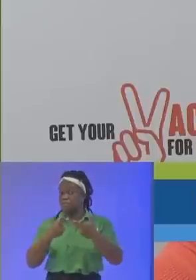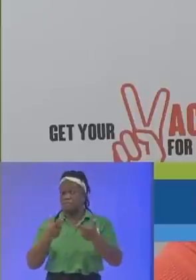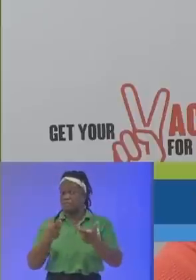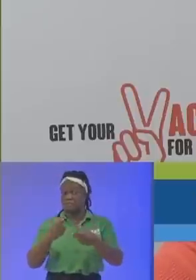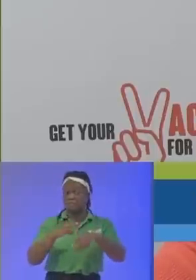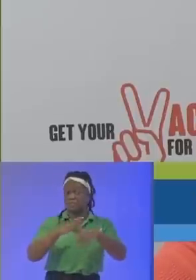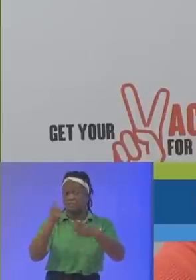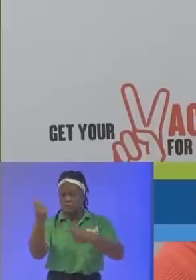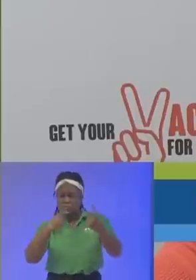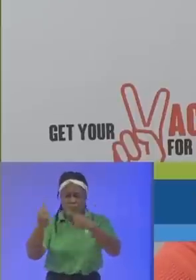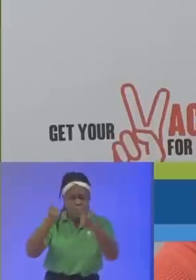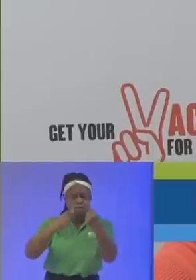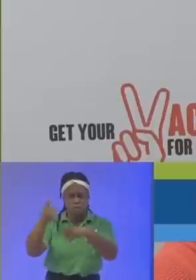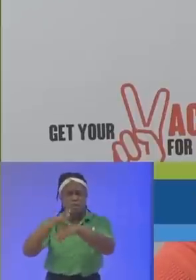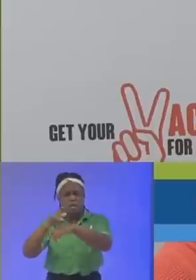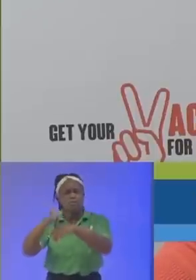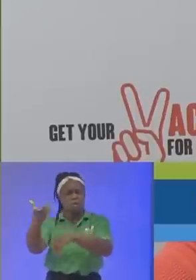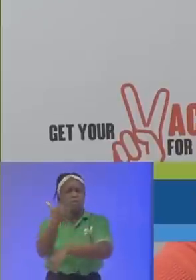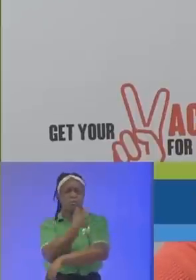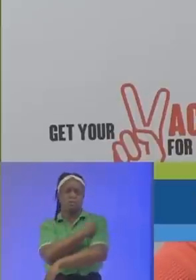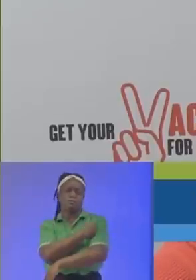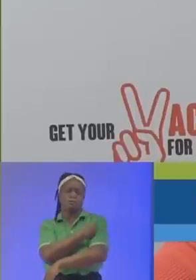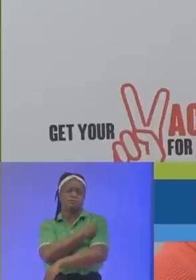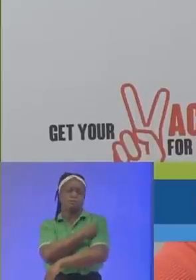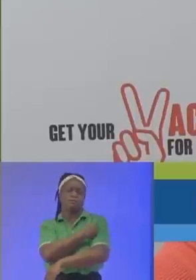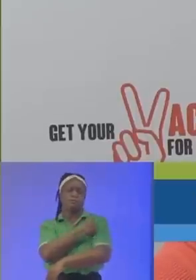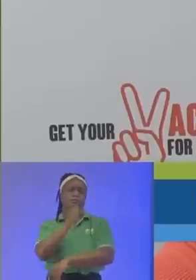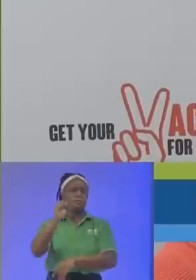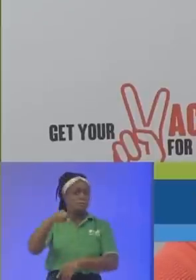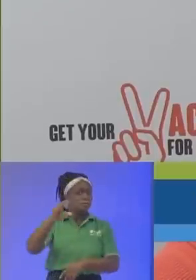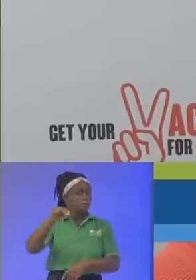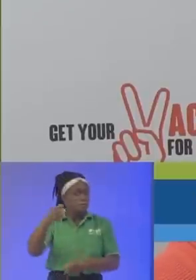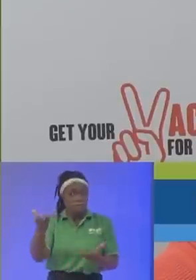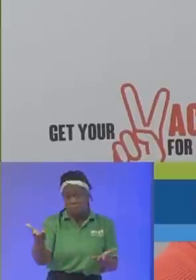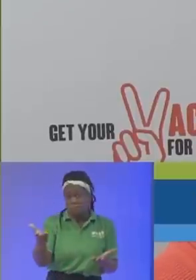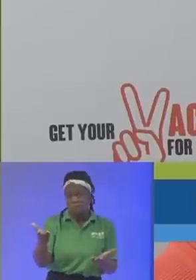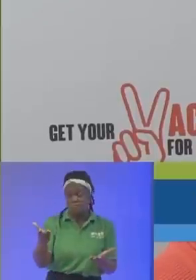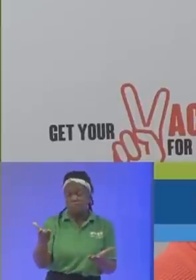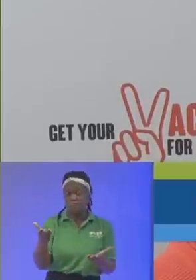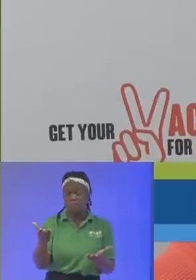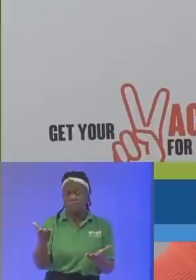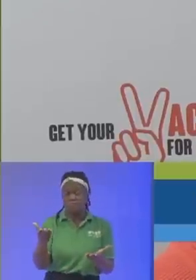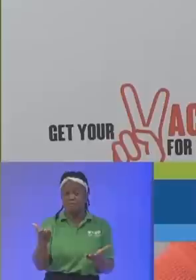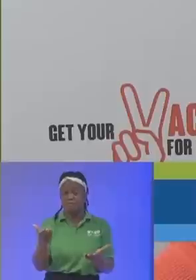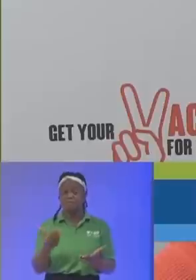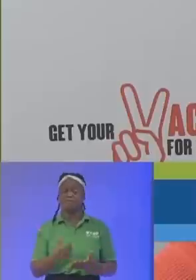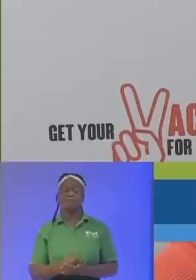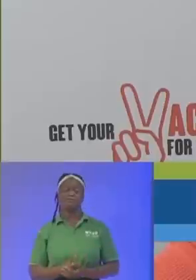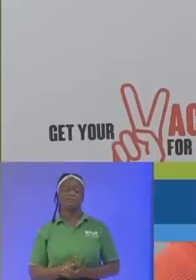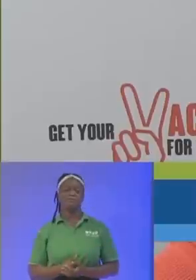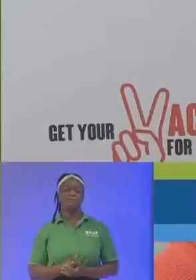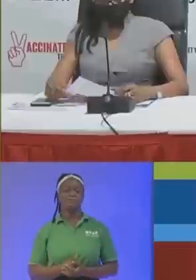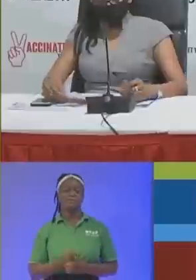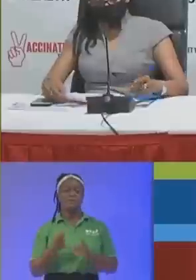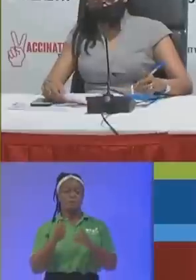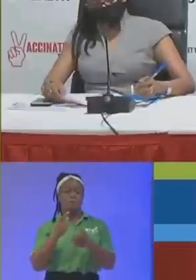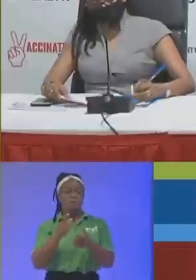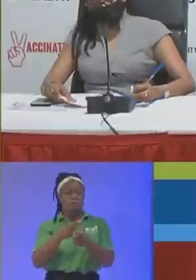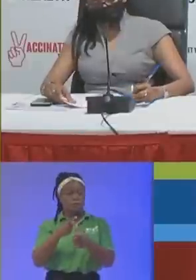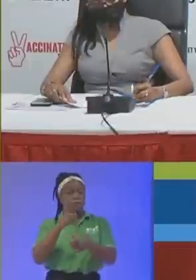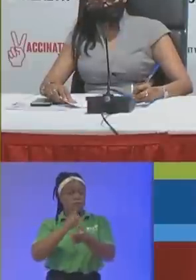go to Dr. Richards for response to one, and then to Ms. Sukchan for response to question two, please.